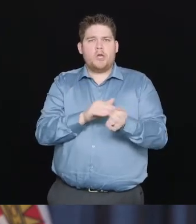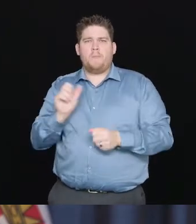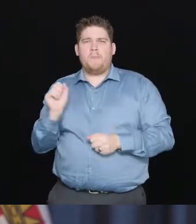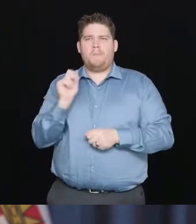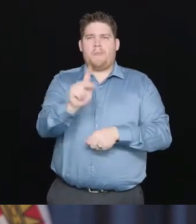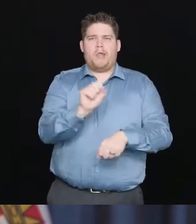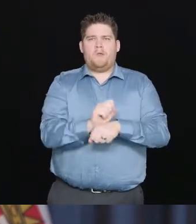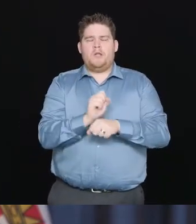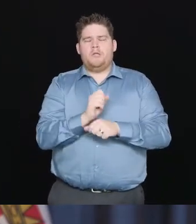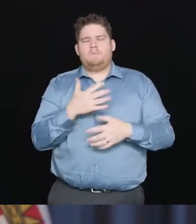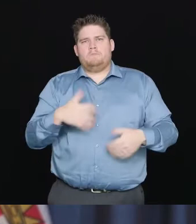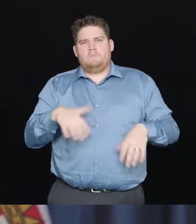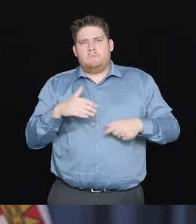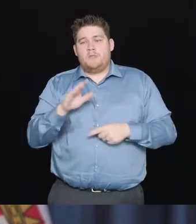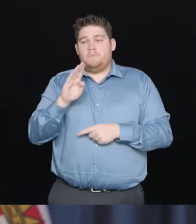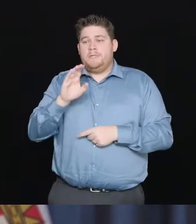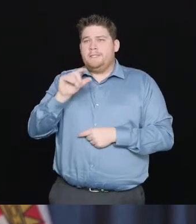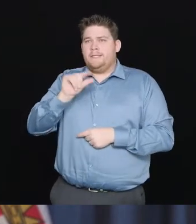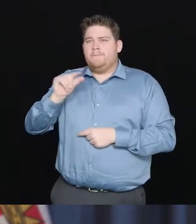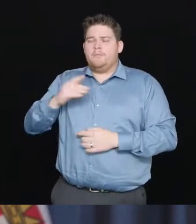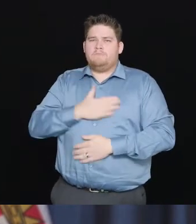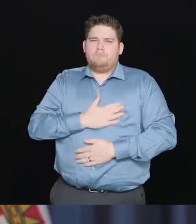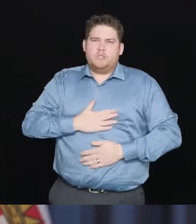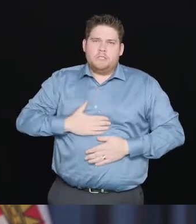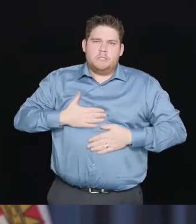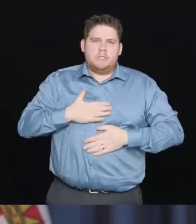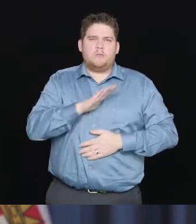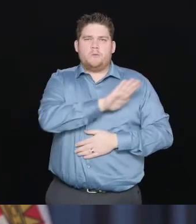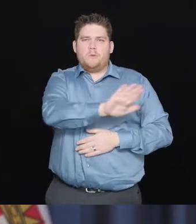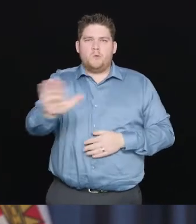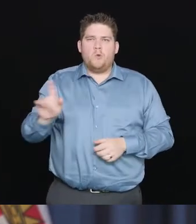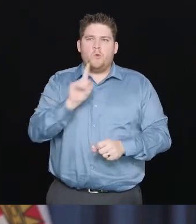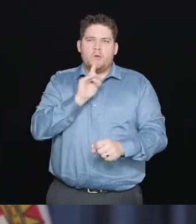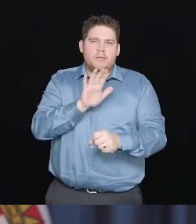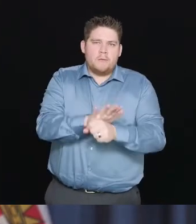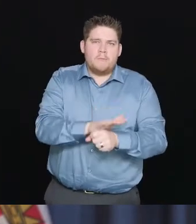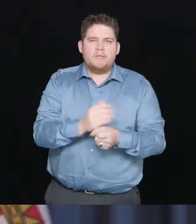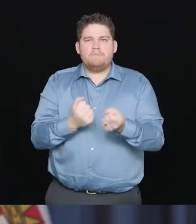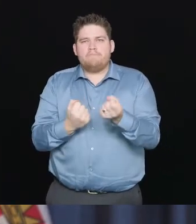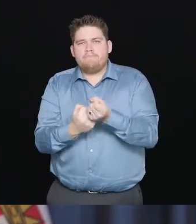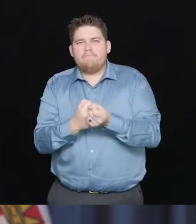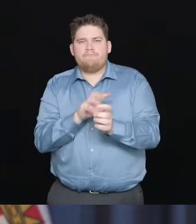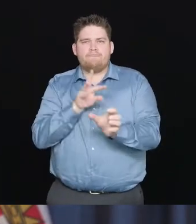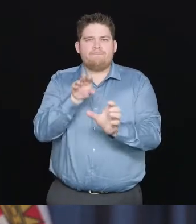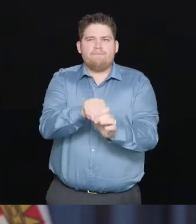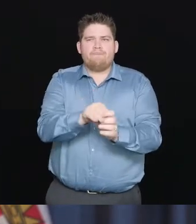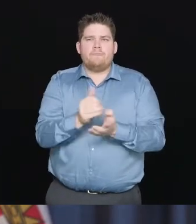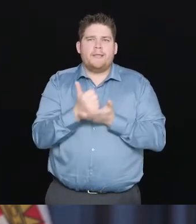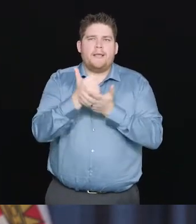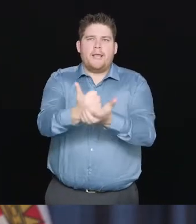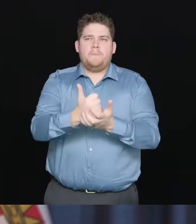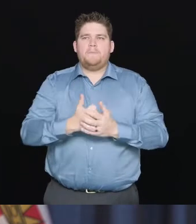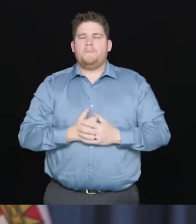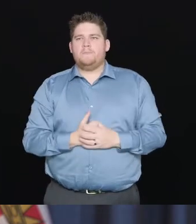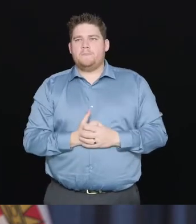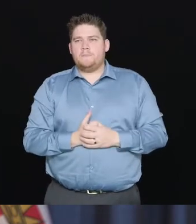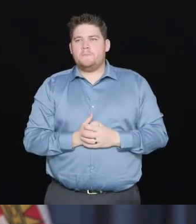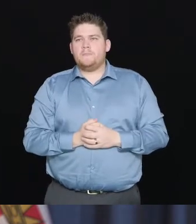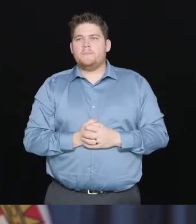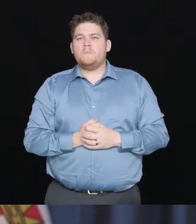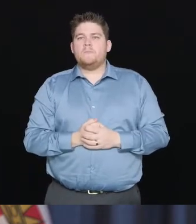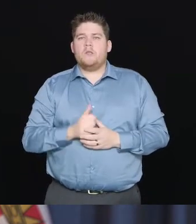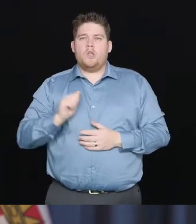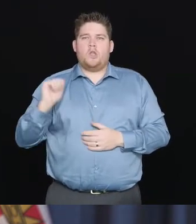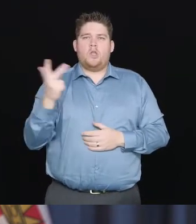shared commitment and the extraordinary commitment of all healthcare workers to the care of people in BC. Finally, I wanted to